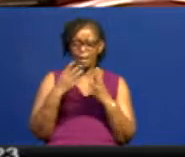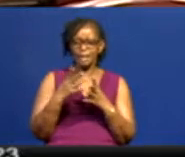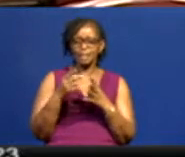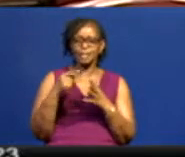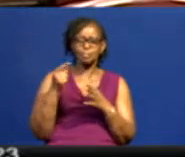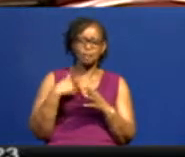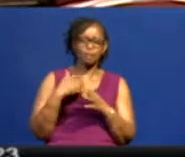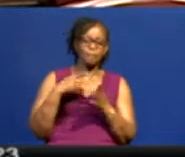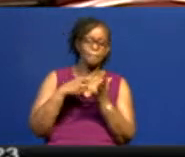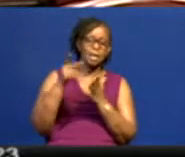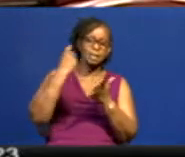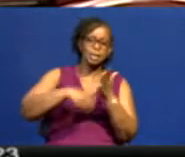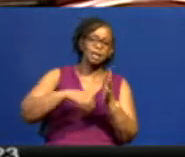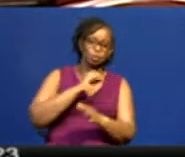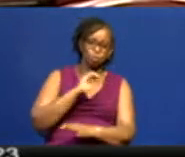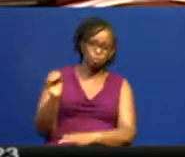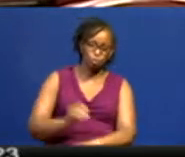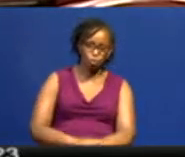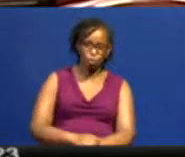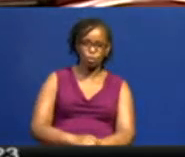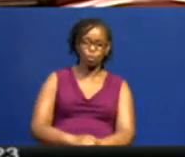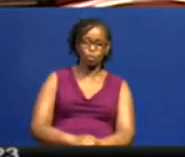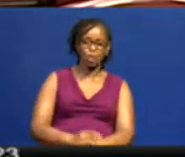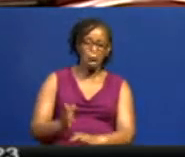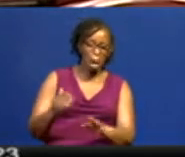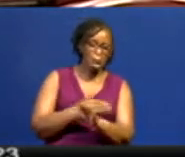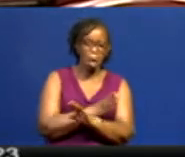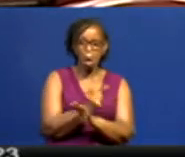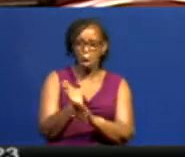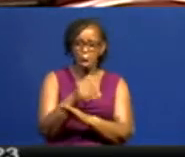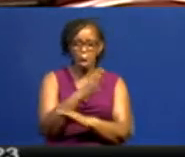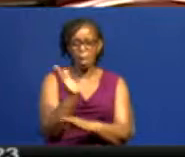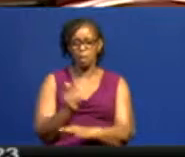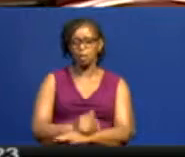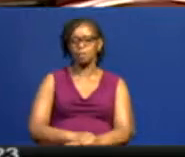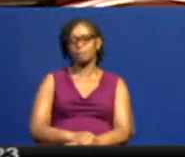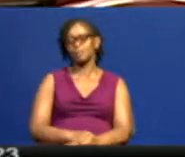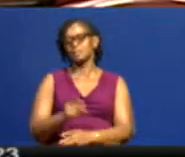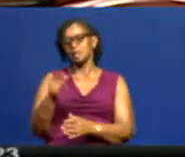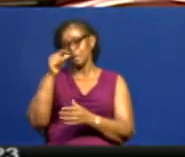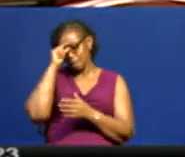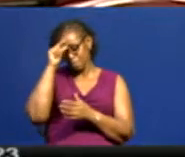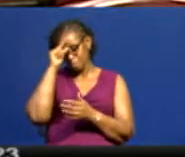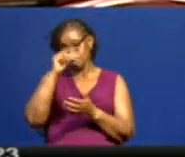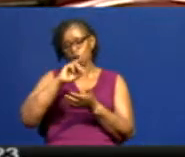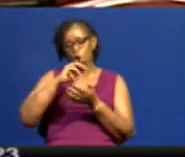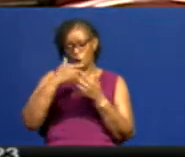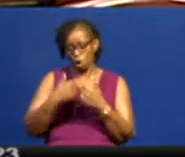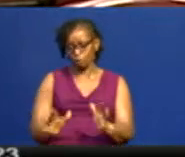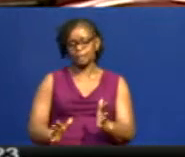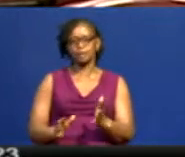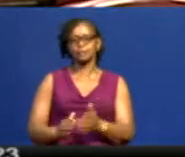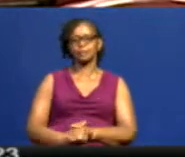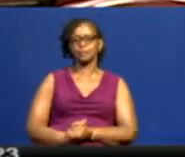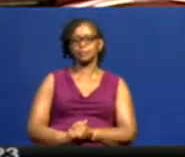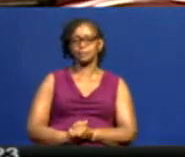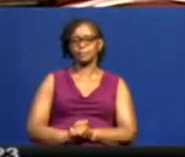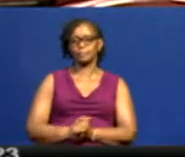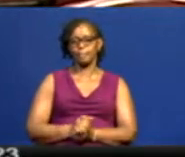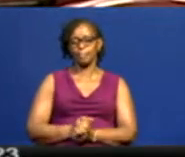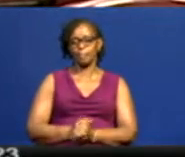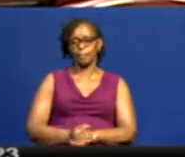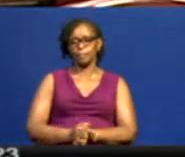taxes, and it is a loss of revenue to the country. Mr.